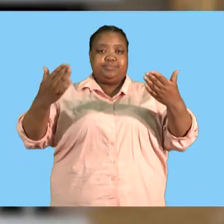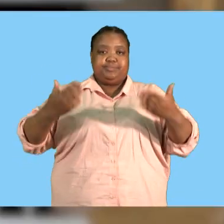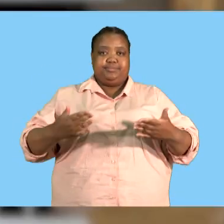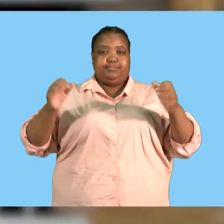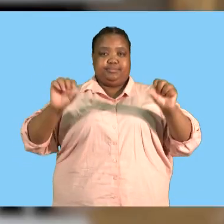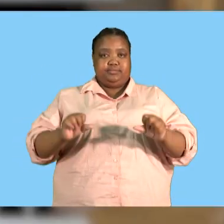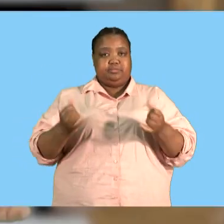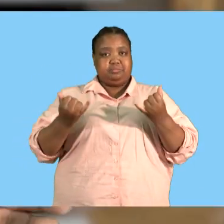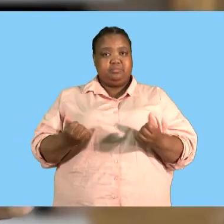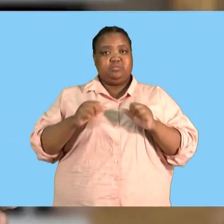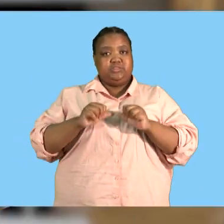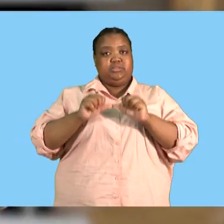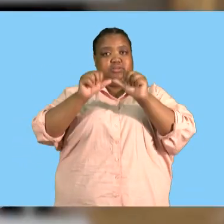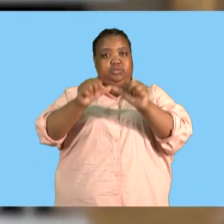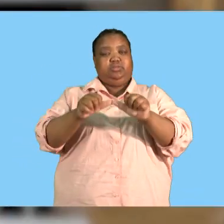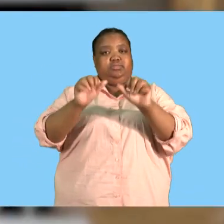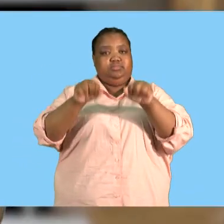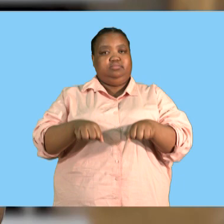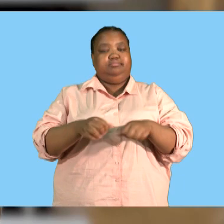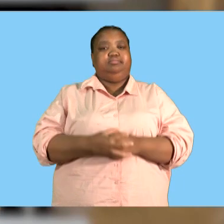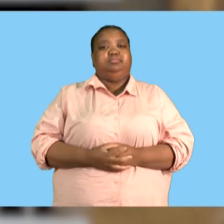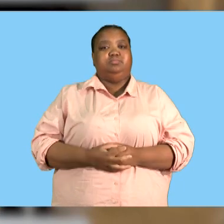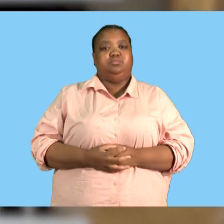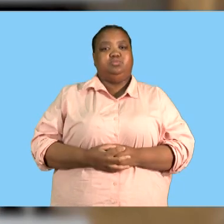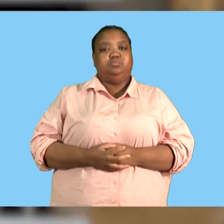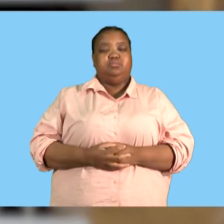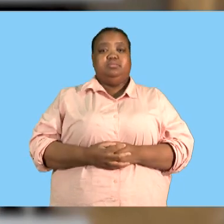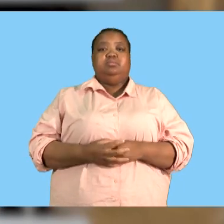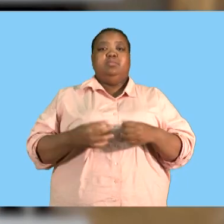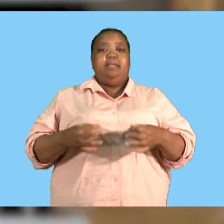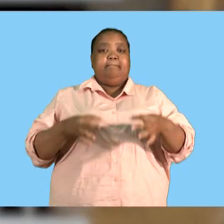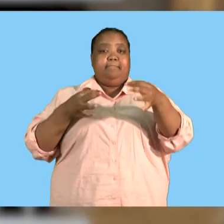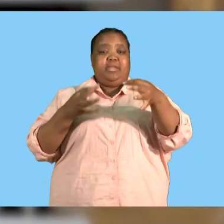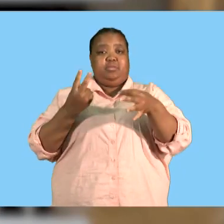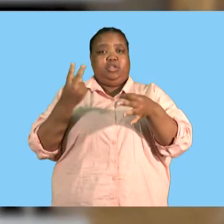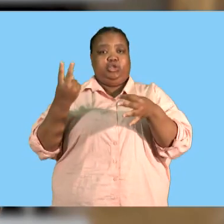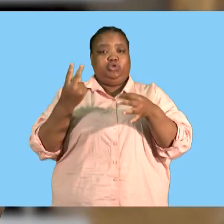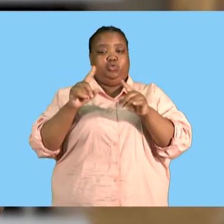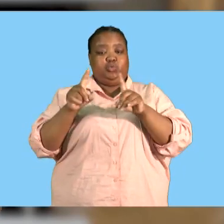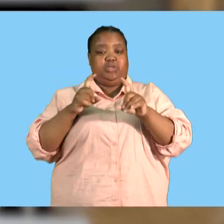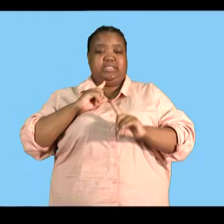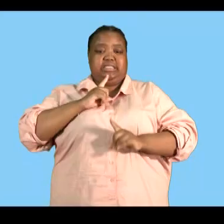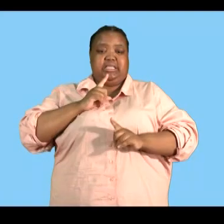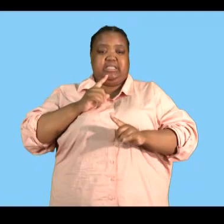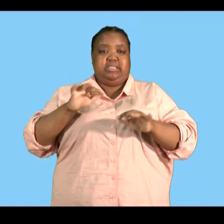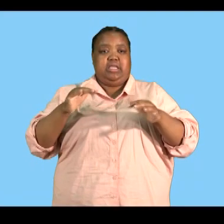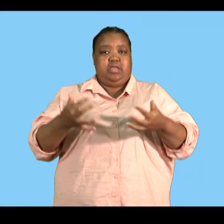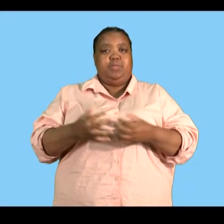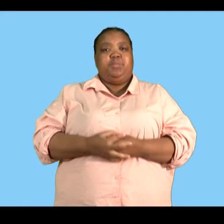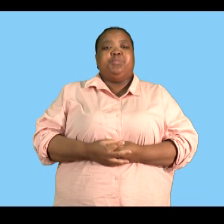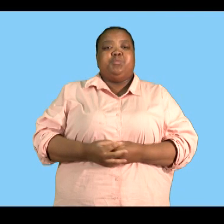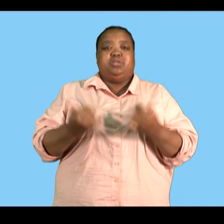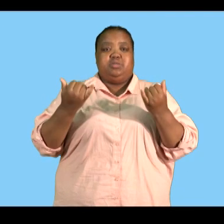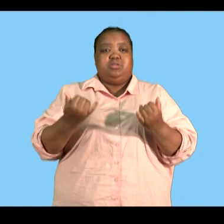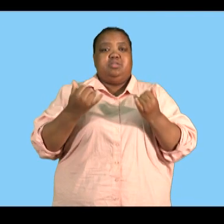Welcome back from an ad break. Now let us continue by looking at how to approach questions for paper 2. We are looking